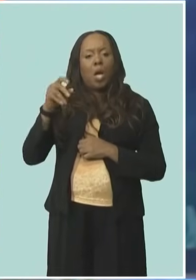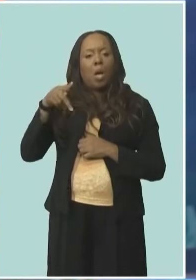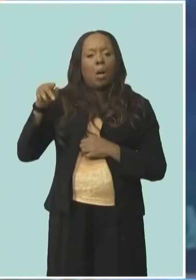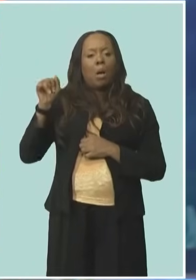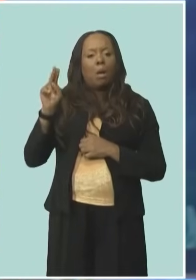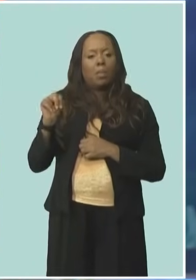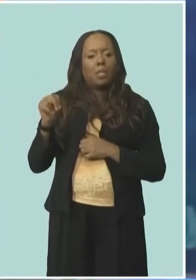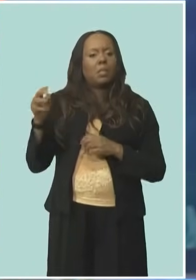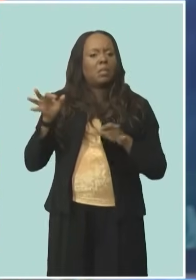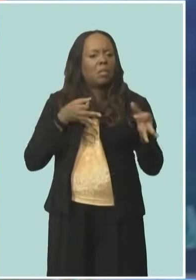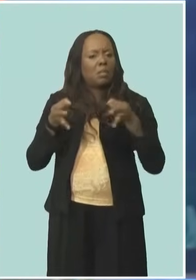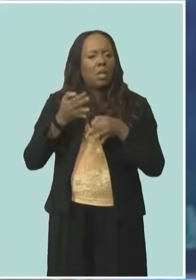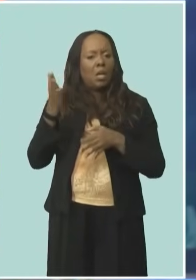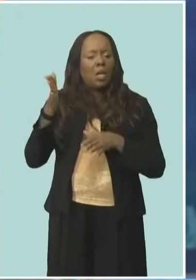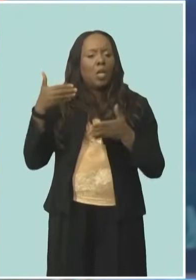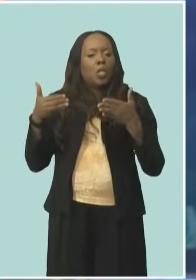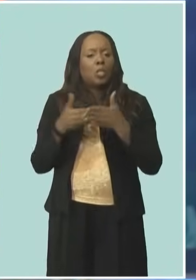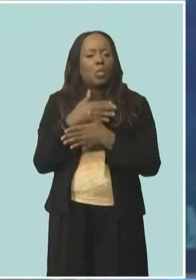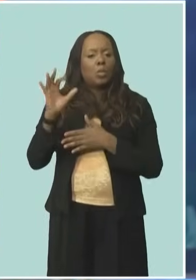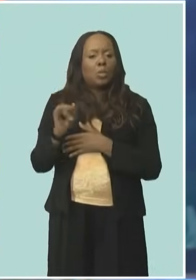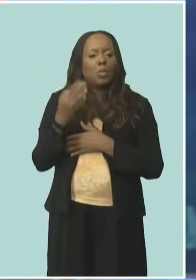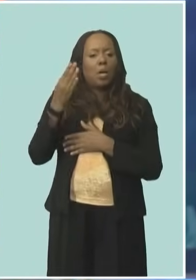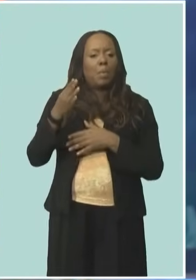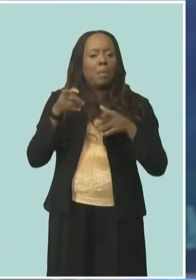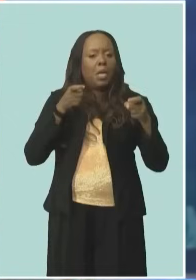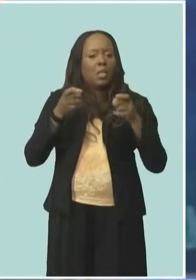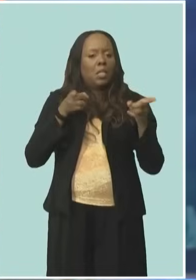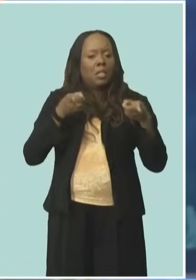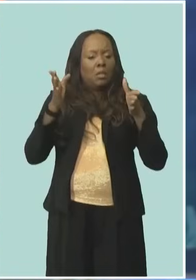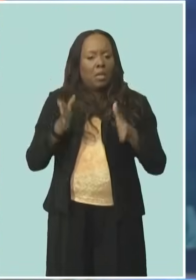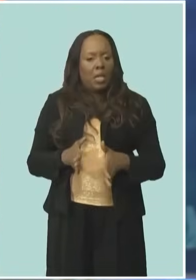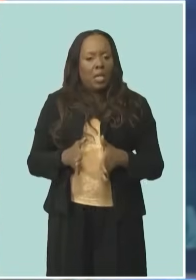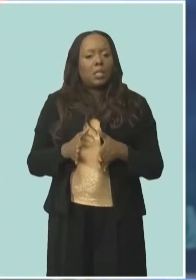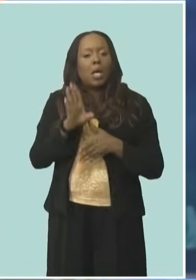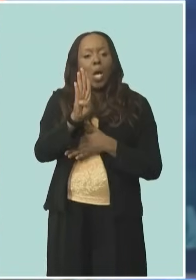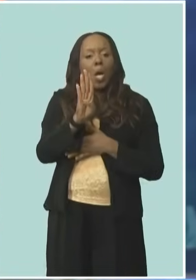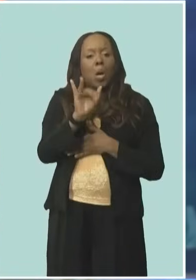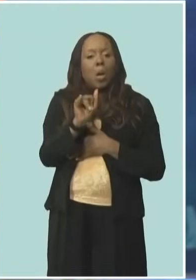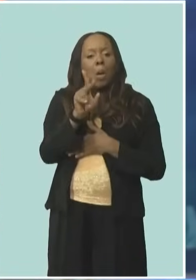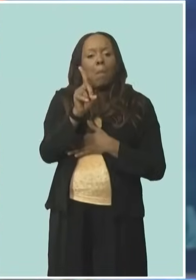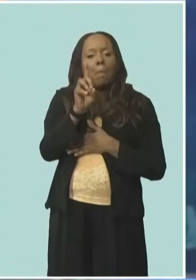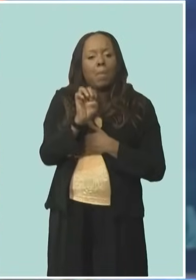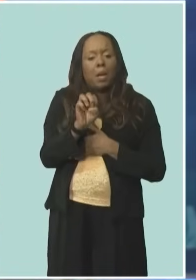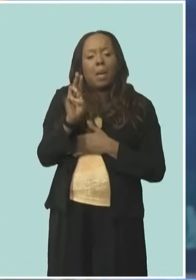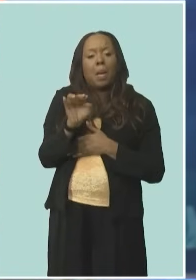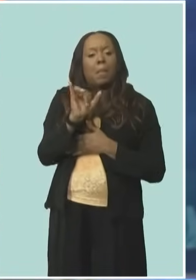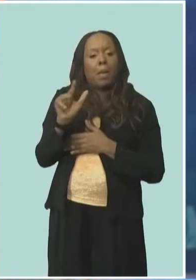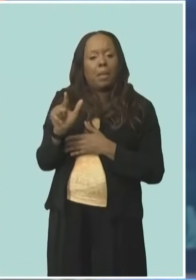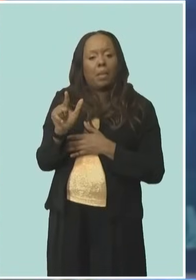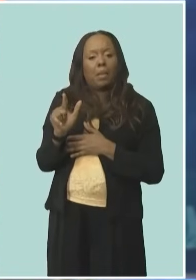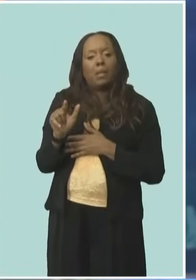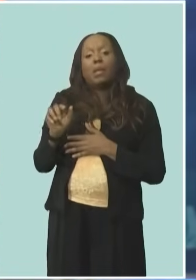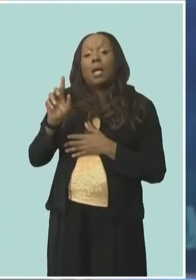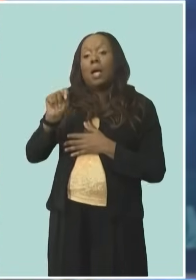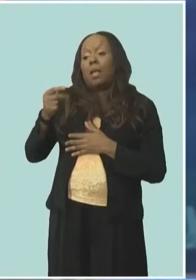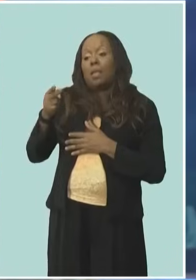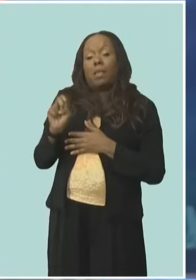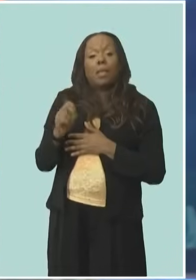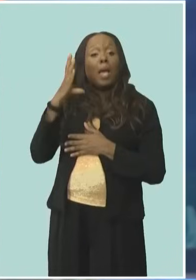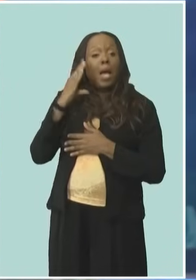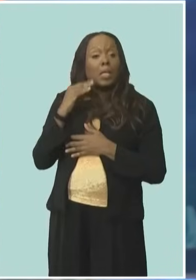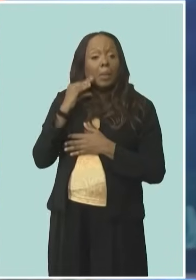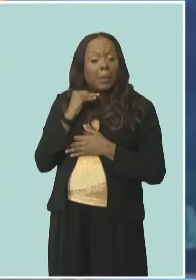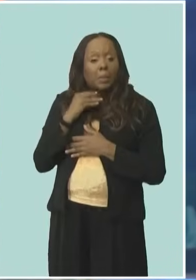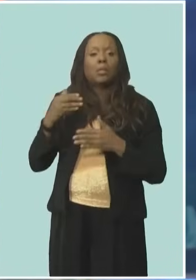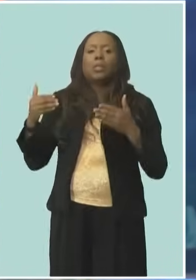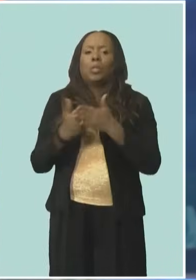new position as managing director of the soon-to-be-open Bide Mill The Experience. She tells the Business Report the new